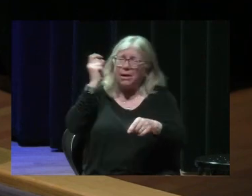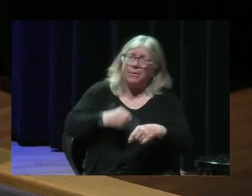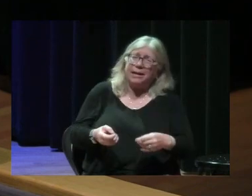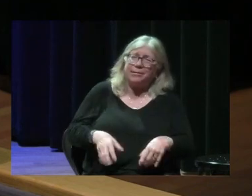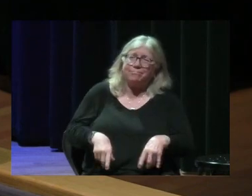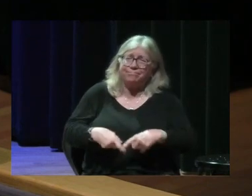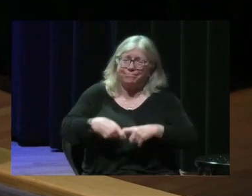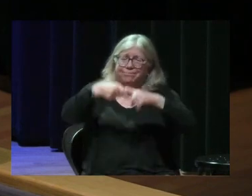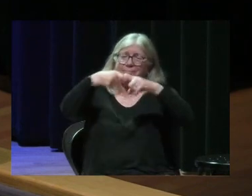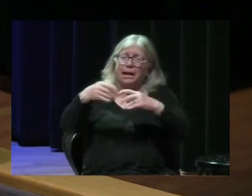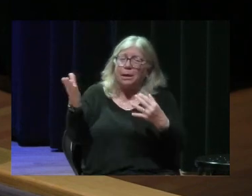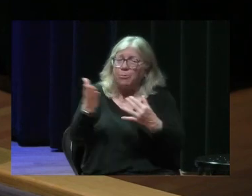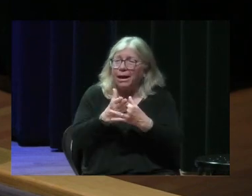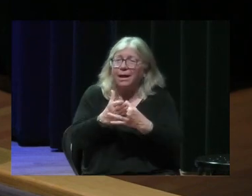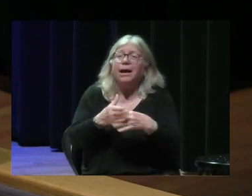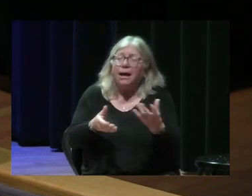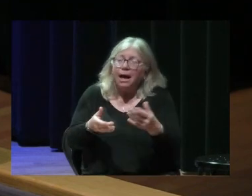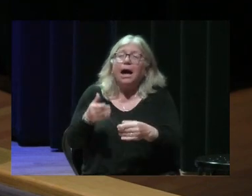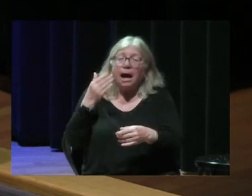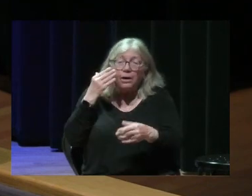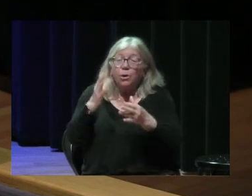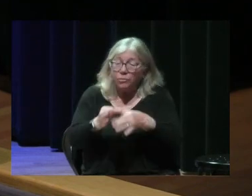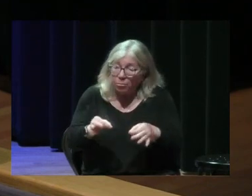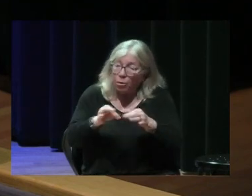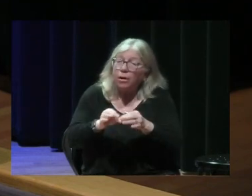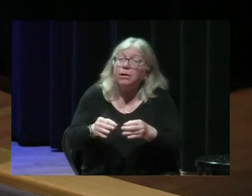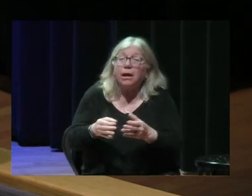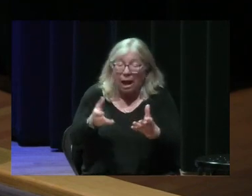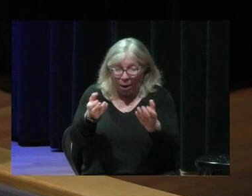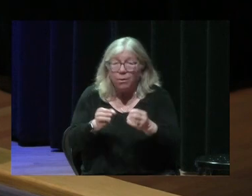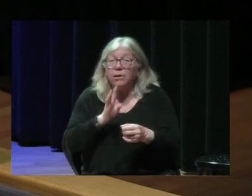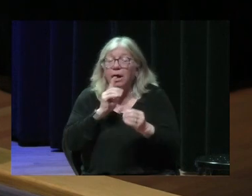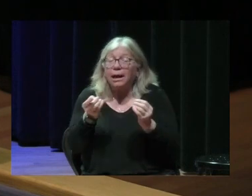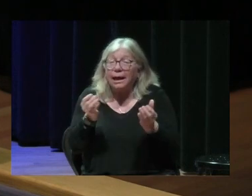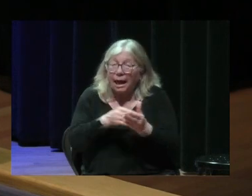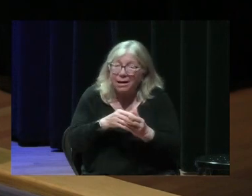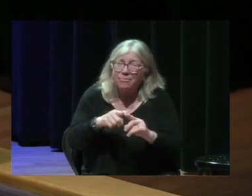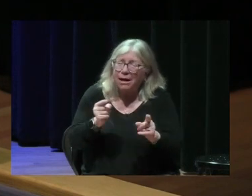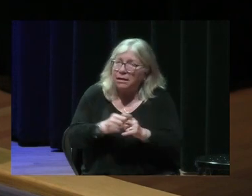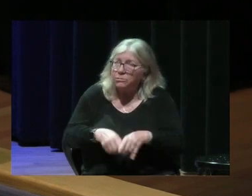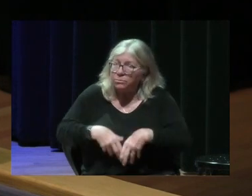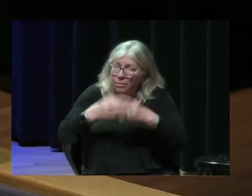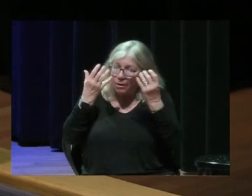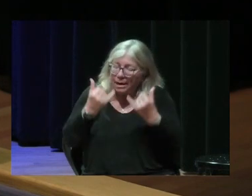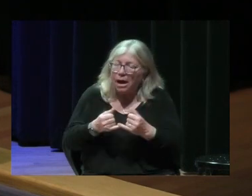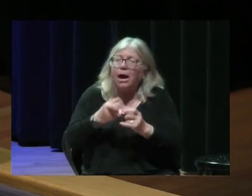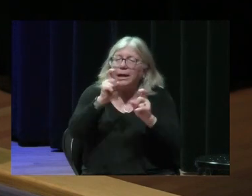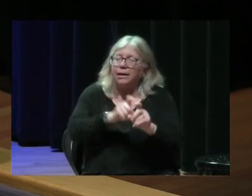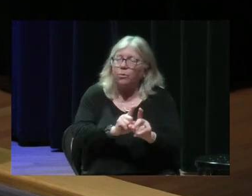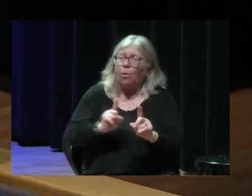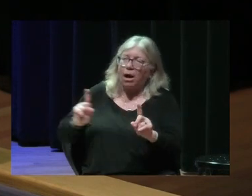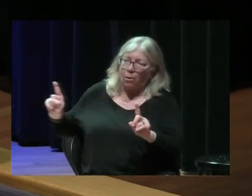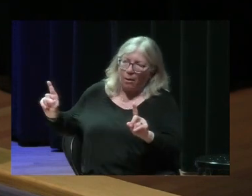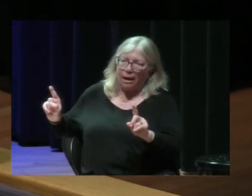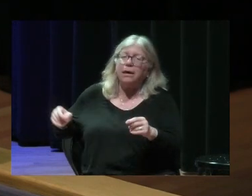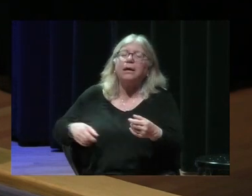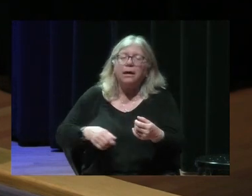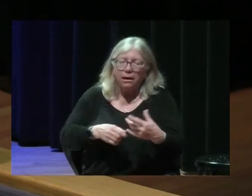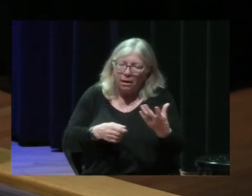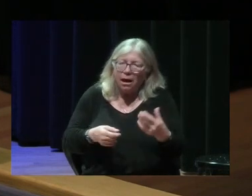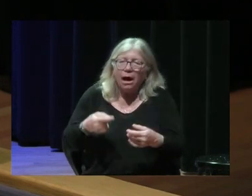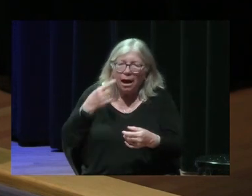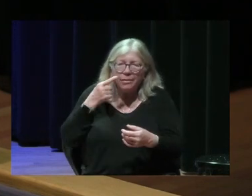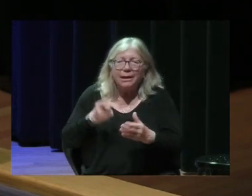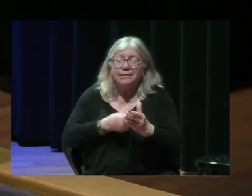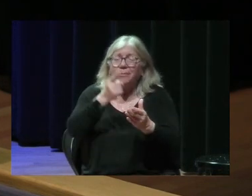doesn't mean I don't think it was important that we talked. It doesn't mean I don't want to talk again, but I'm too hot right now and I'm gonna have to walk away. So I definitely think there